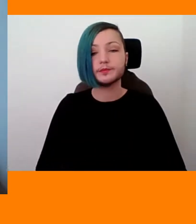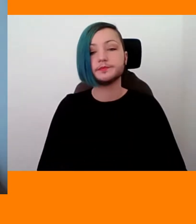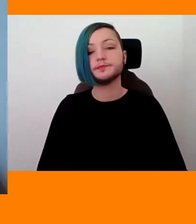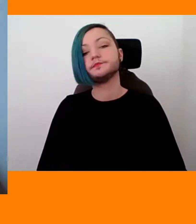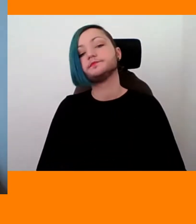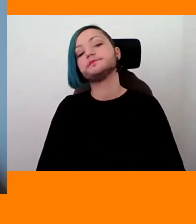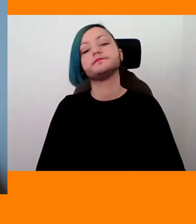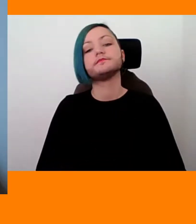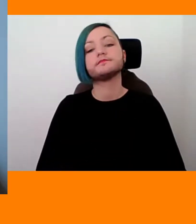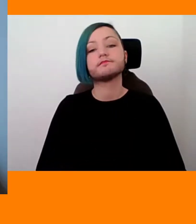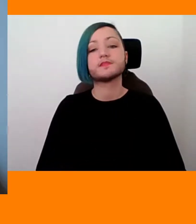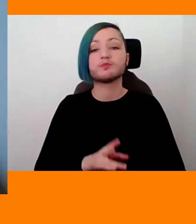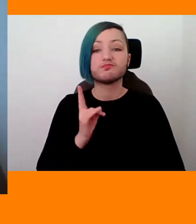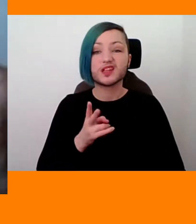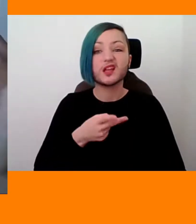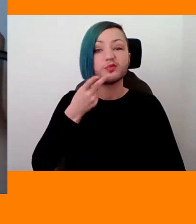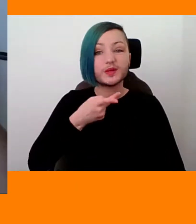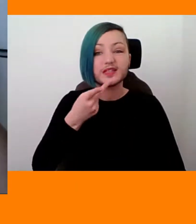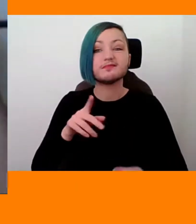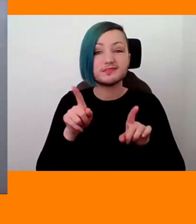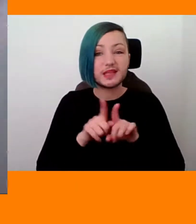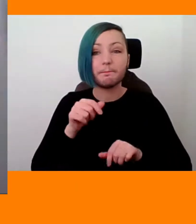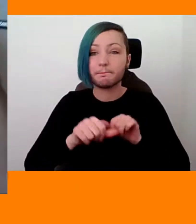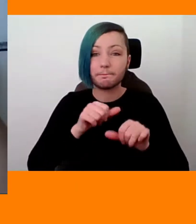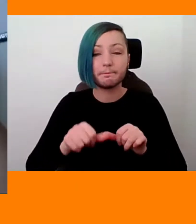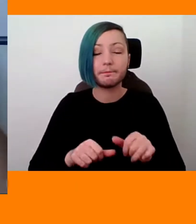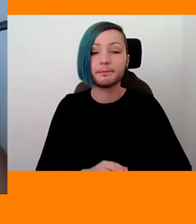And I'm just going to repeat the same steps.